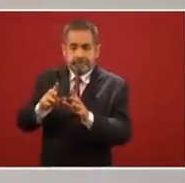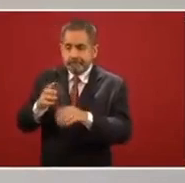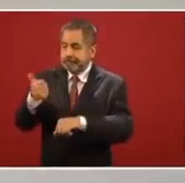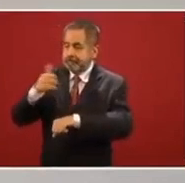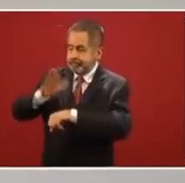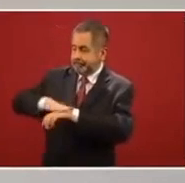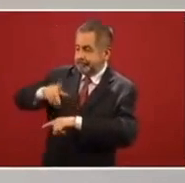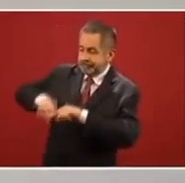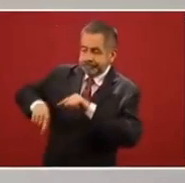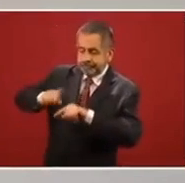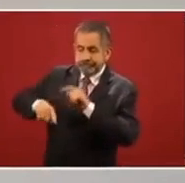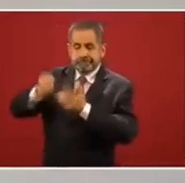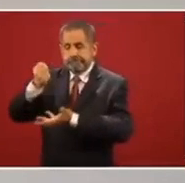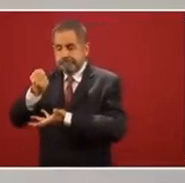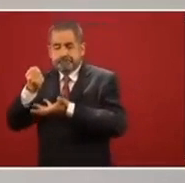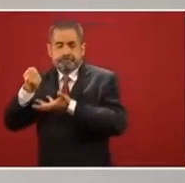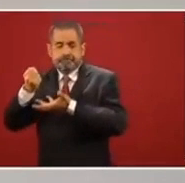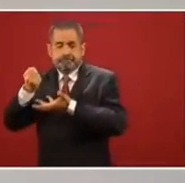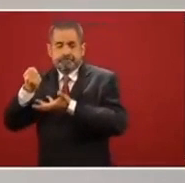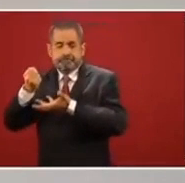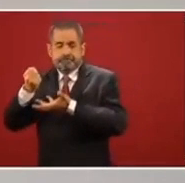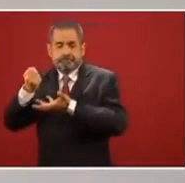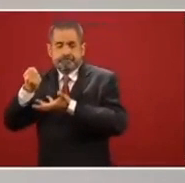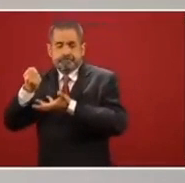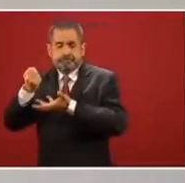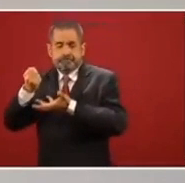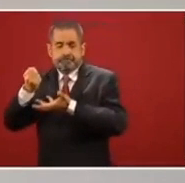administrativas a la liberación de fondos especiales